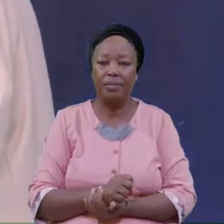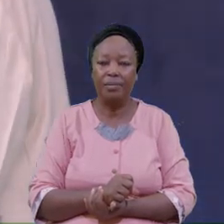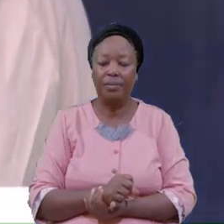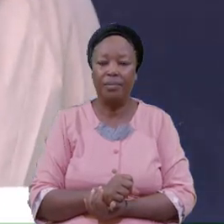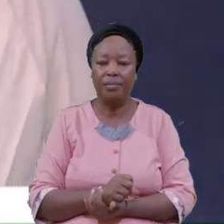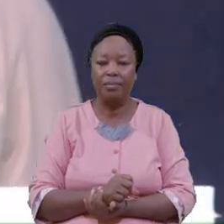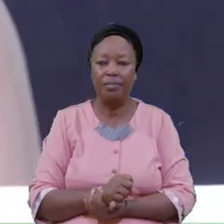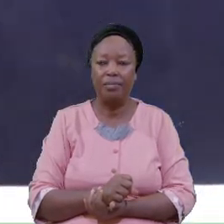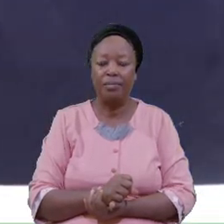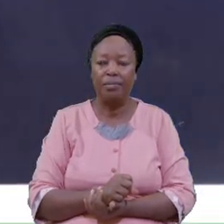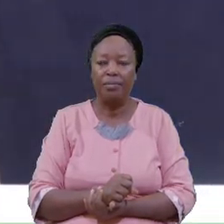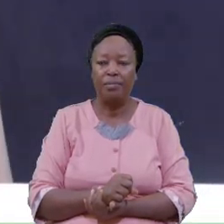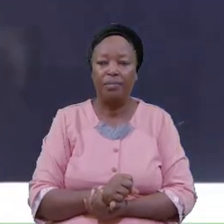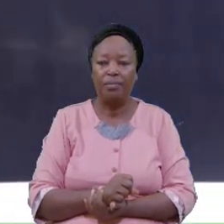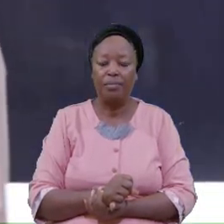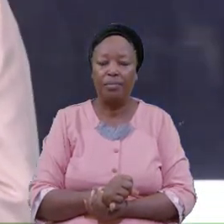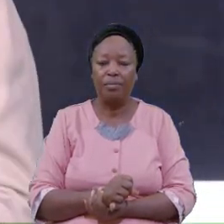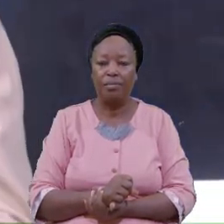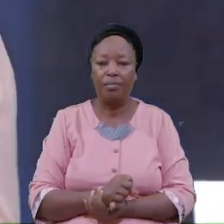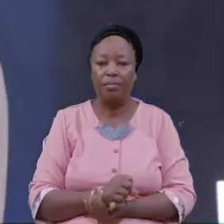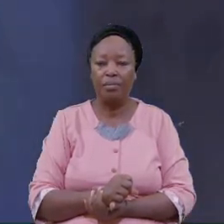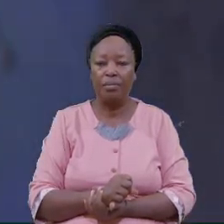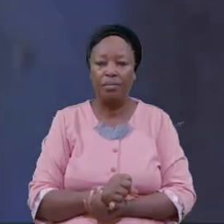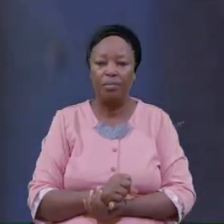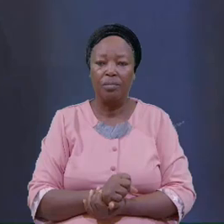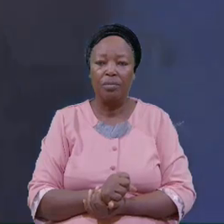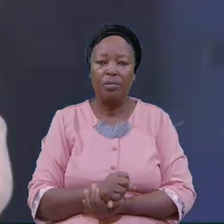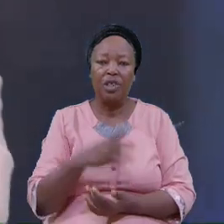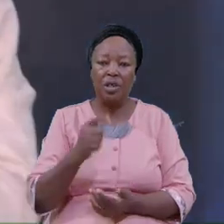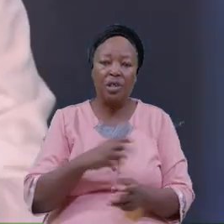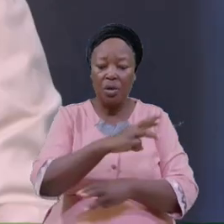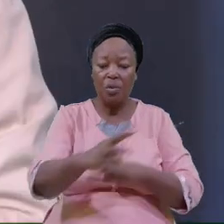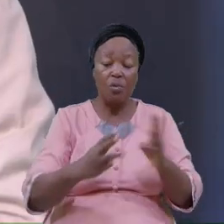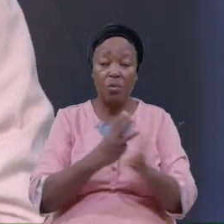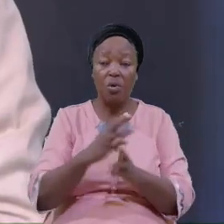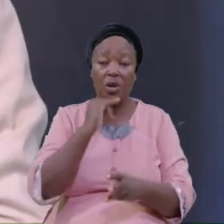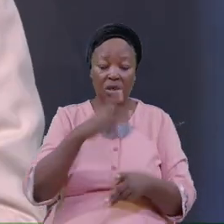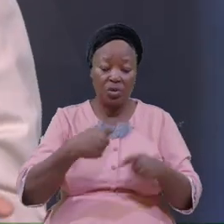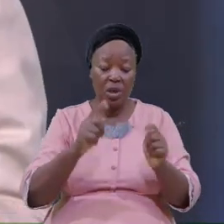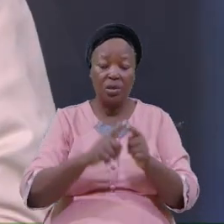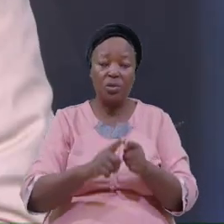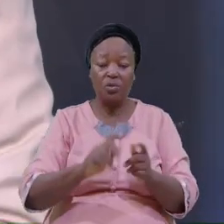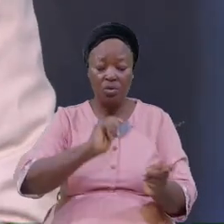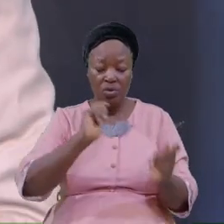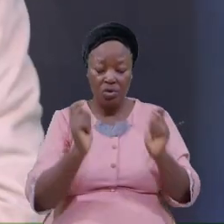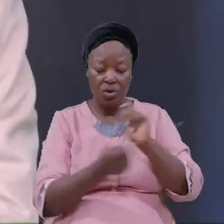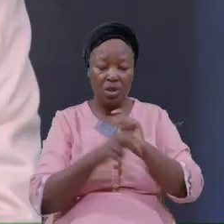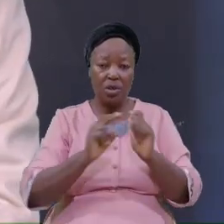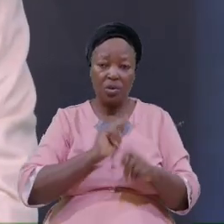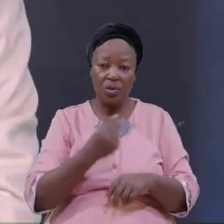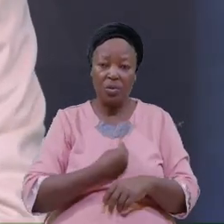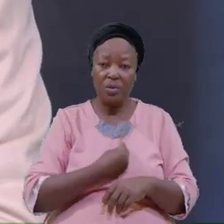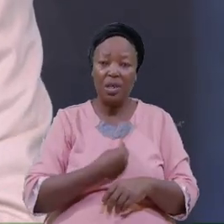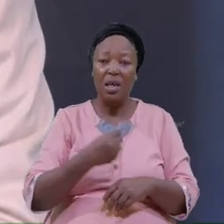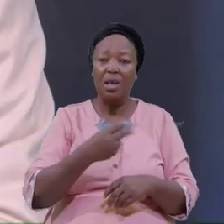louange, soit l'objet de the vos pensées. The world is trying to change us and remodel us by what we